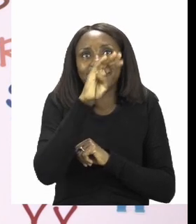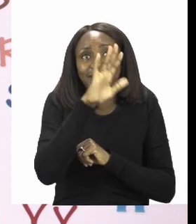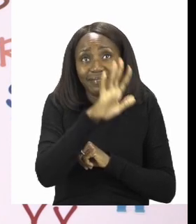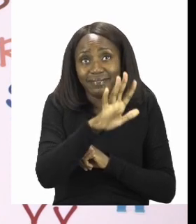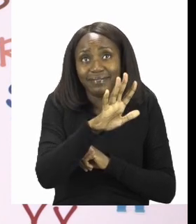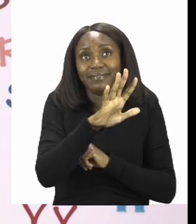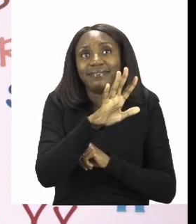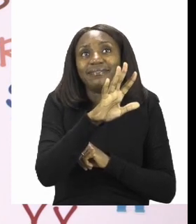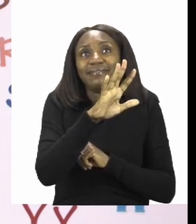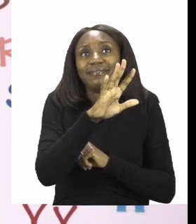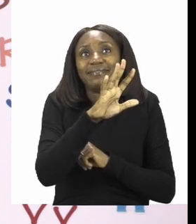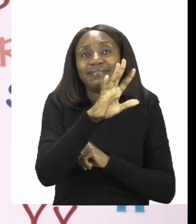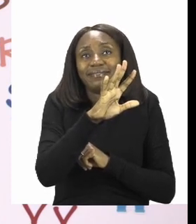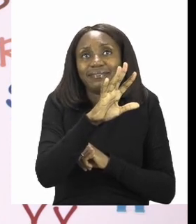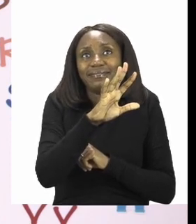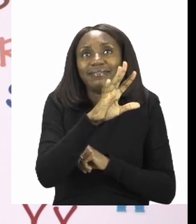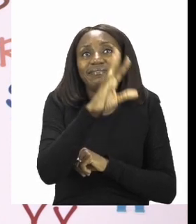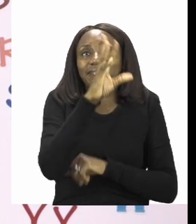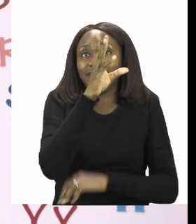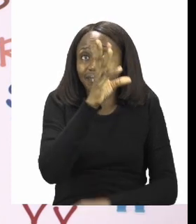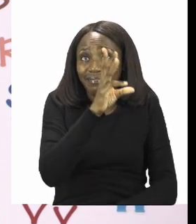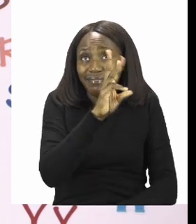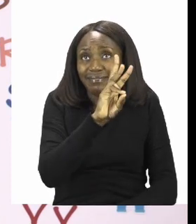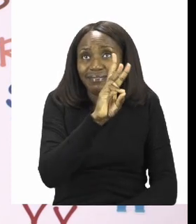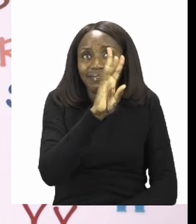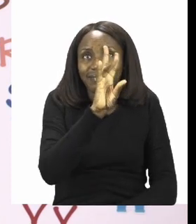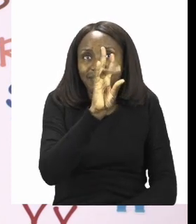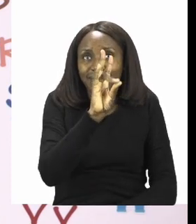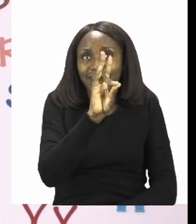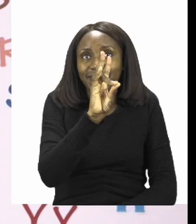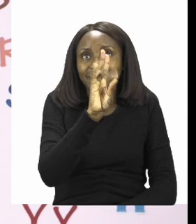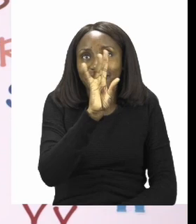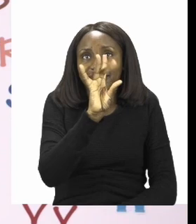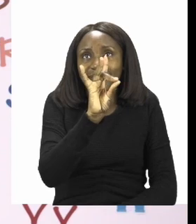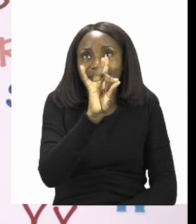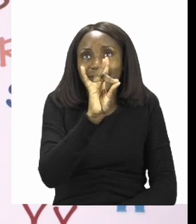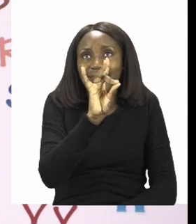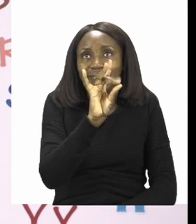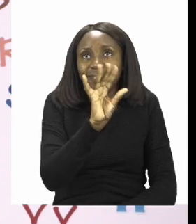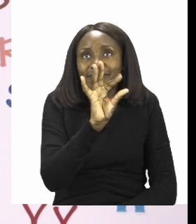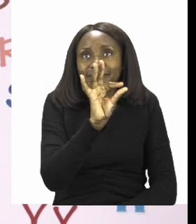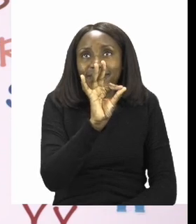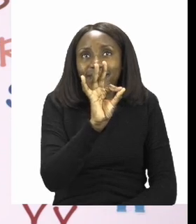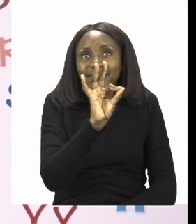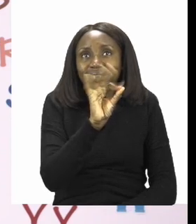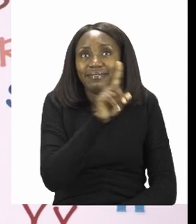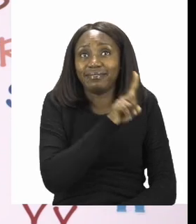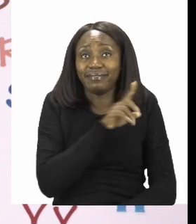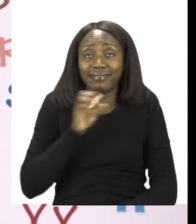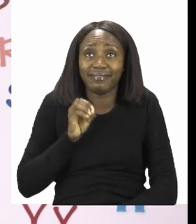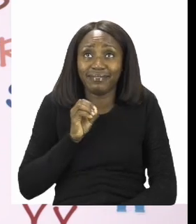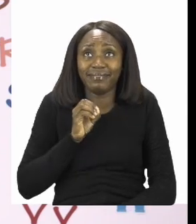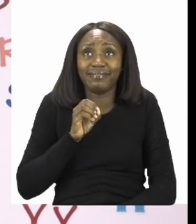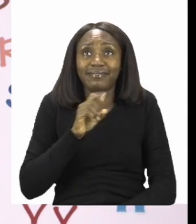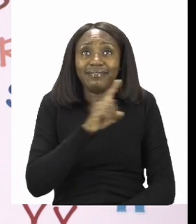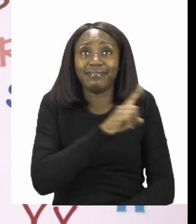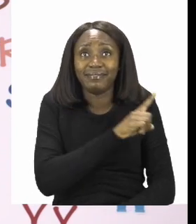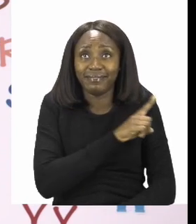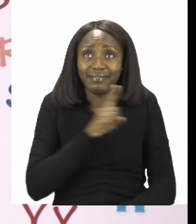4, 5. Let's count on 6, 7, 8, 9,